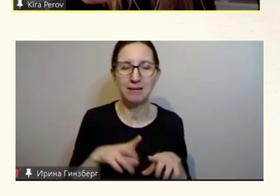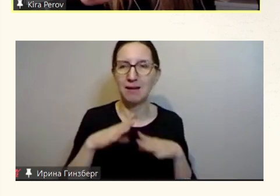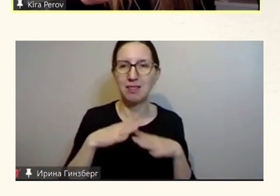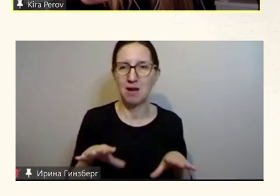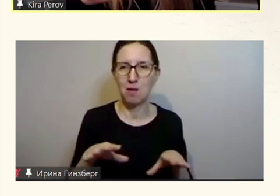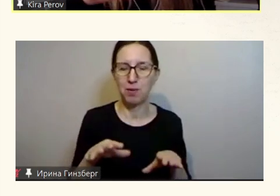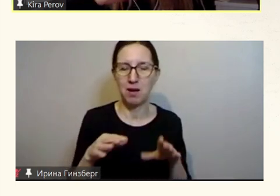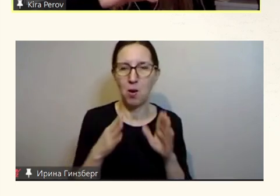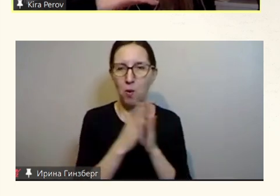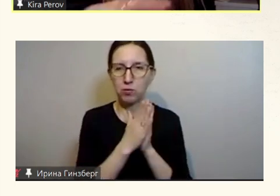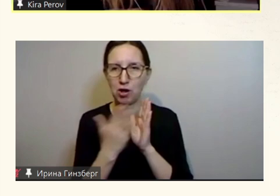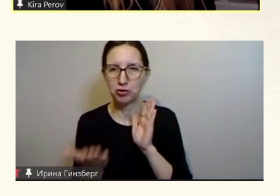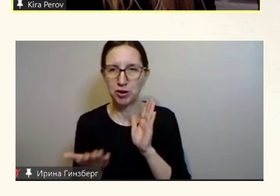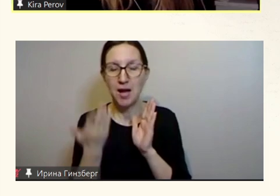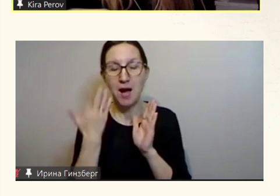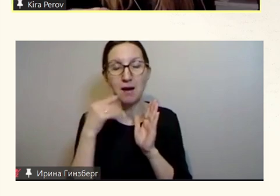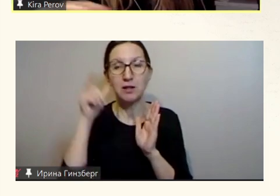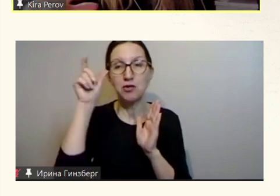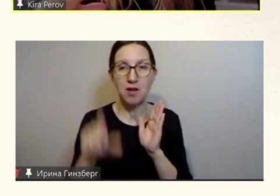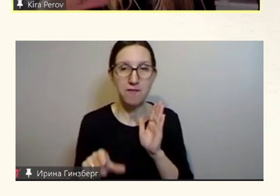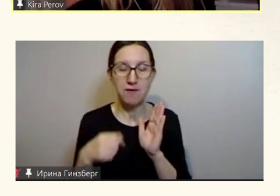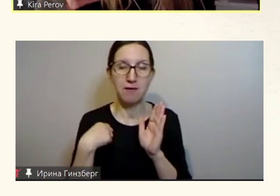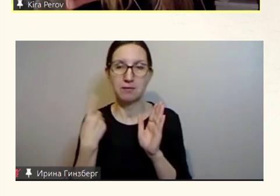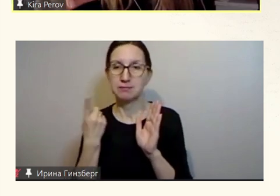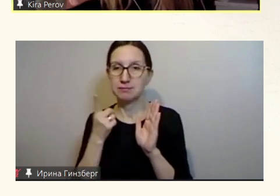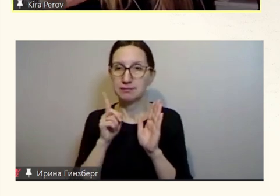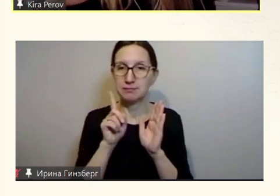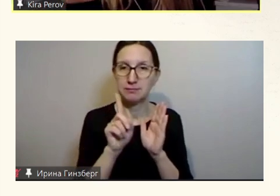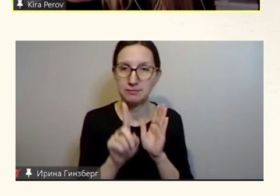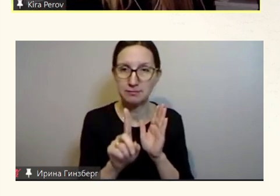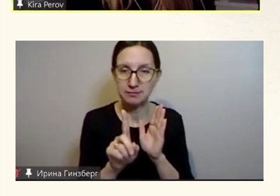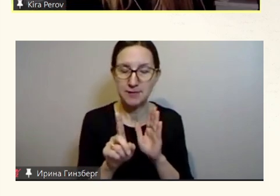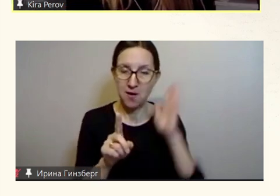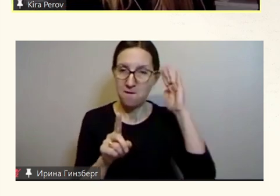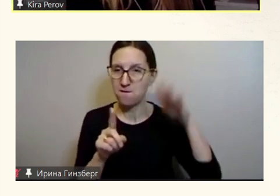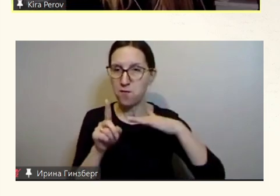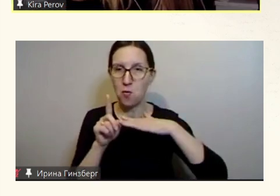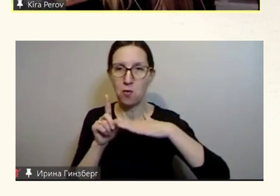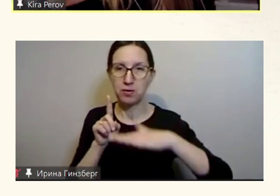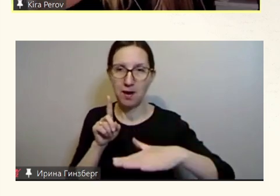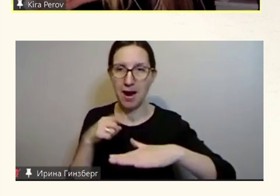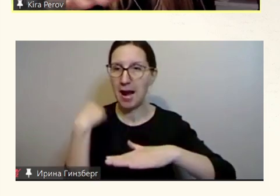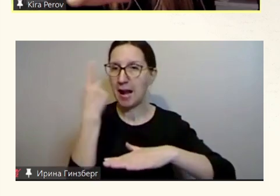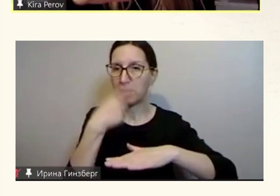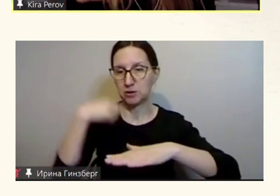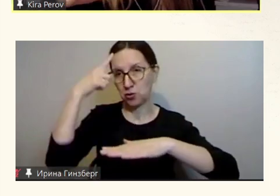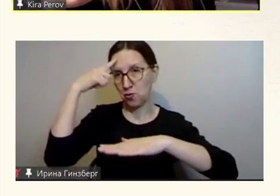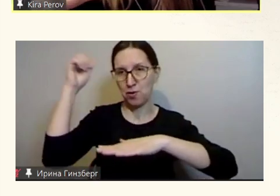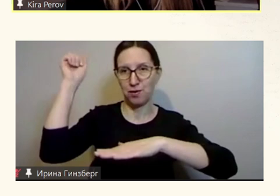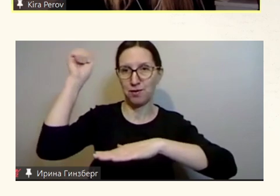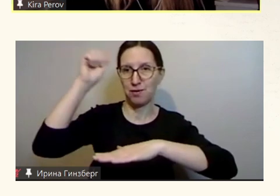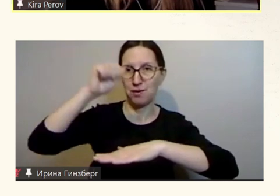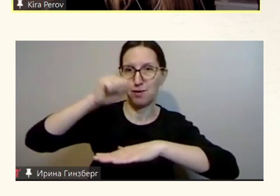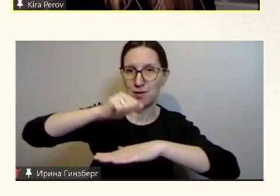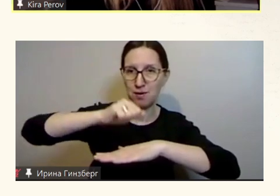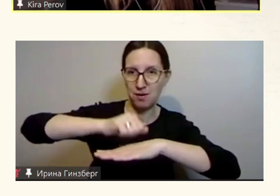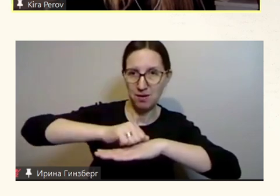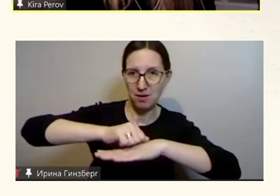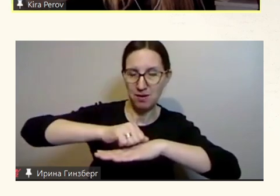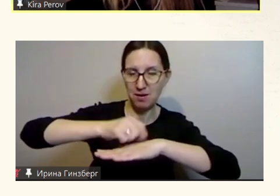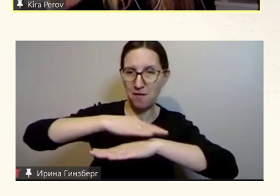water with their face, the water is disturbed. And so the face is